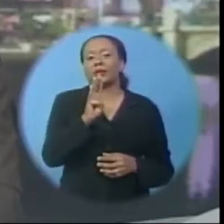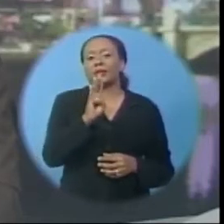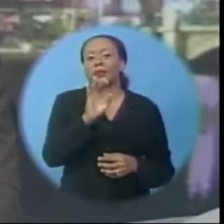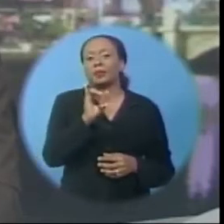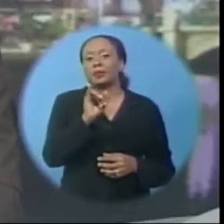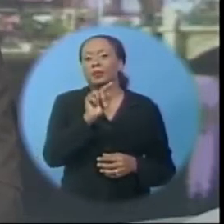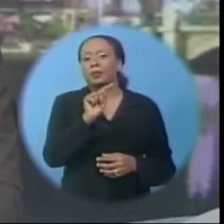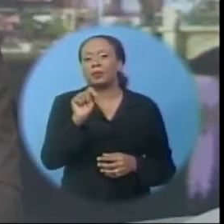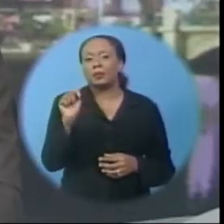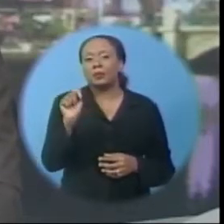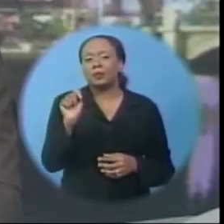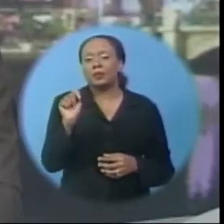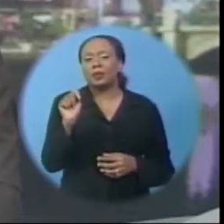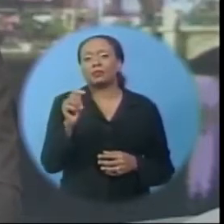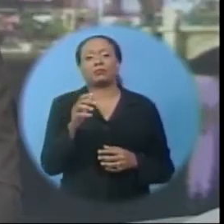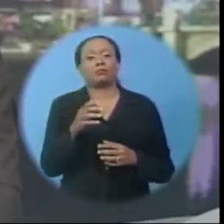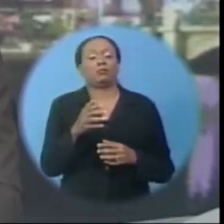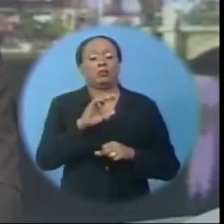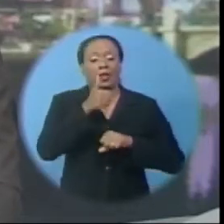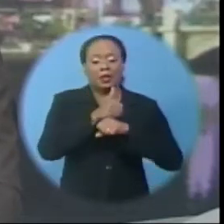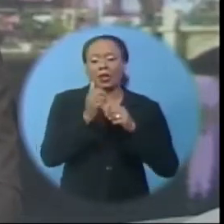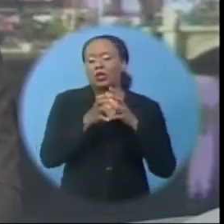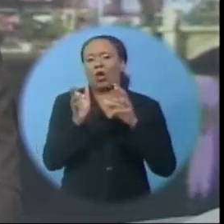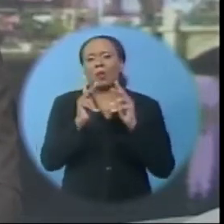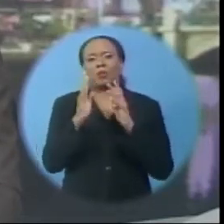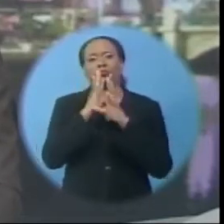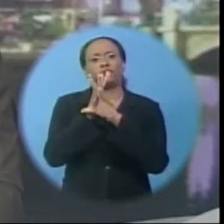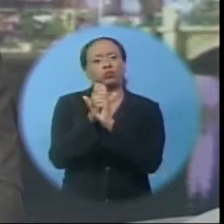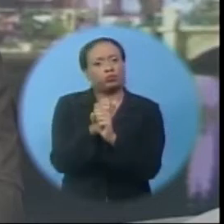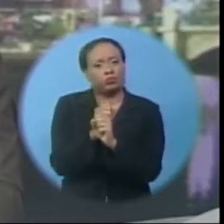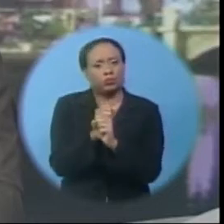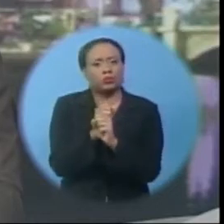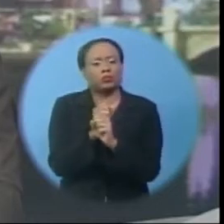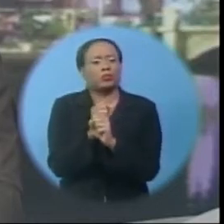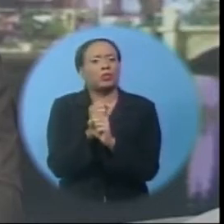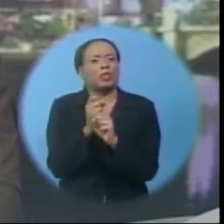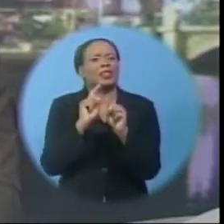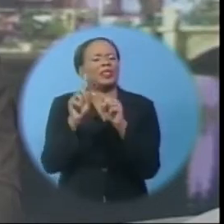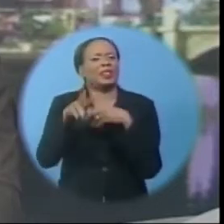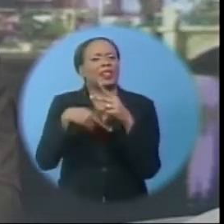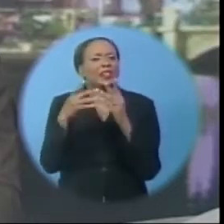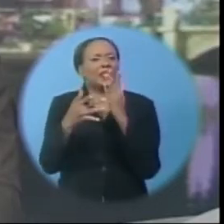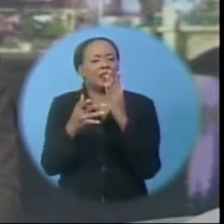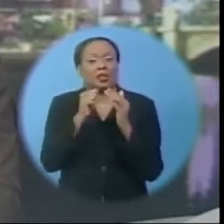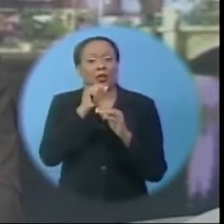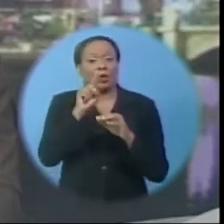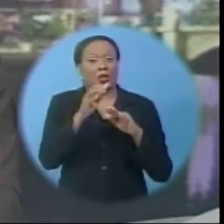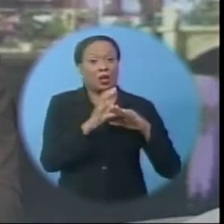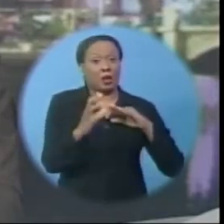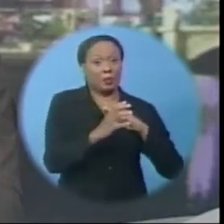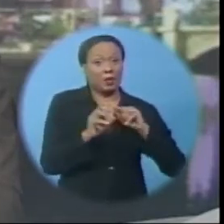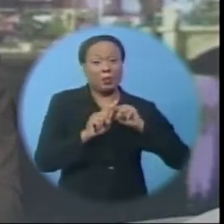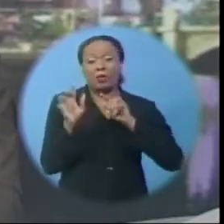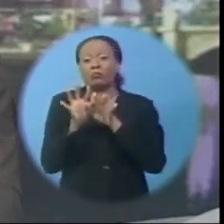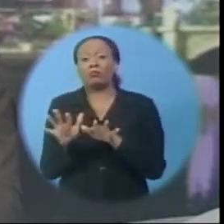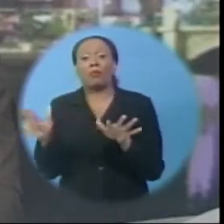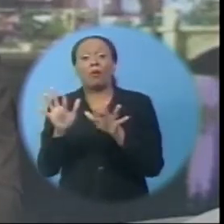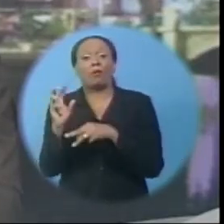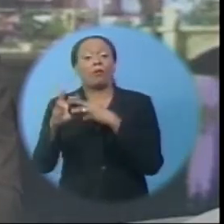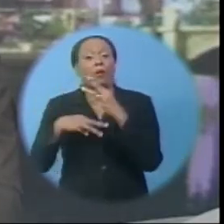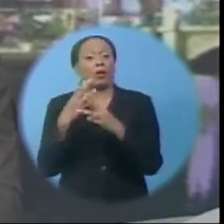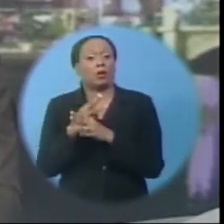been attracting a lot of interest in its blockchain technology, not just from countries in the Caribbean, but from around the